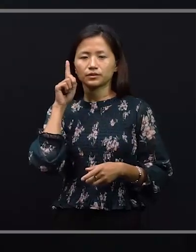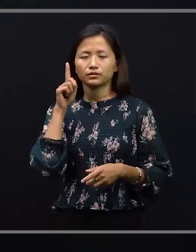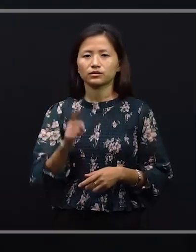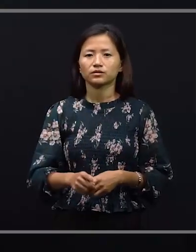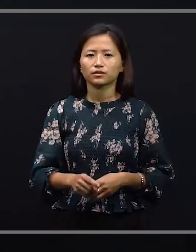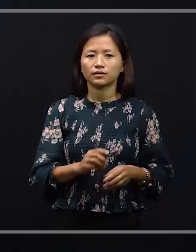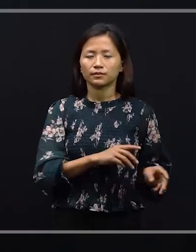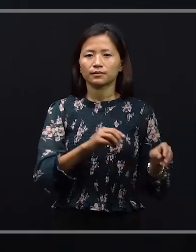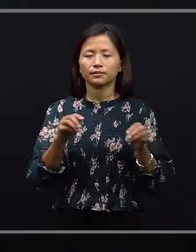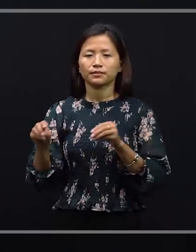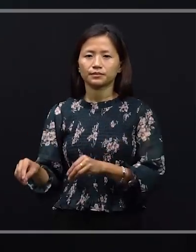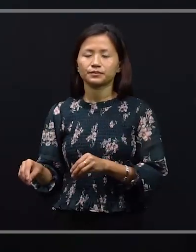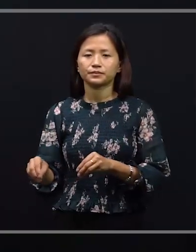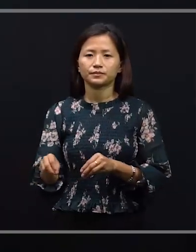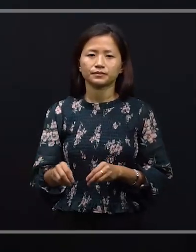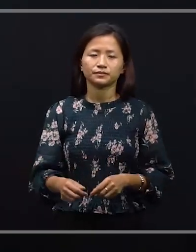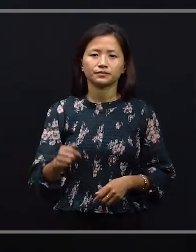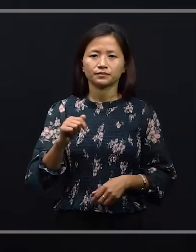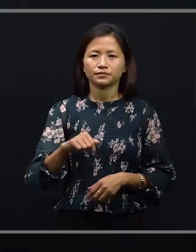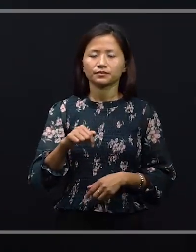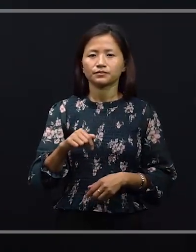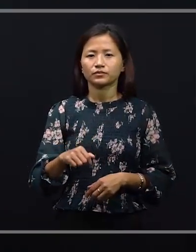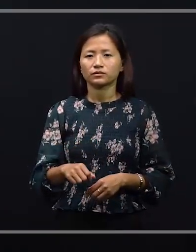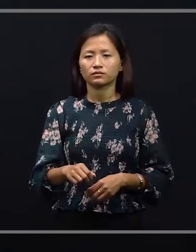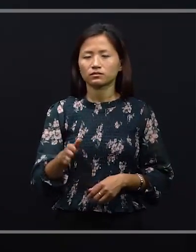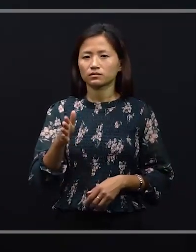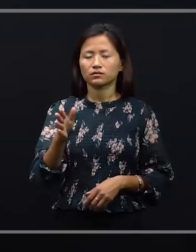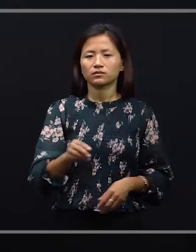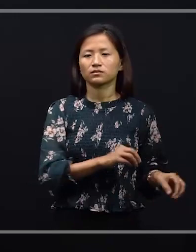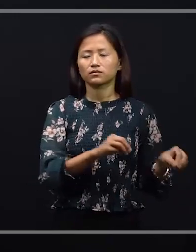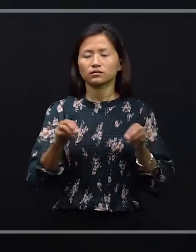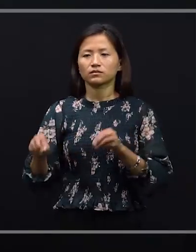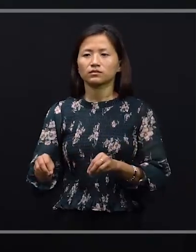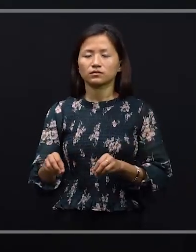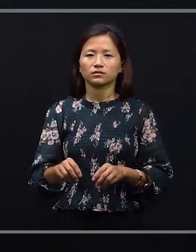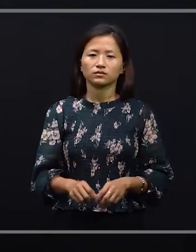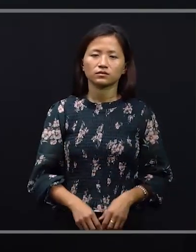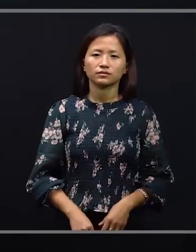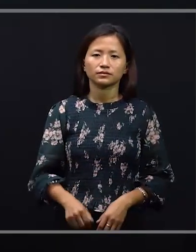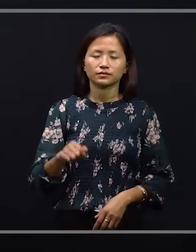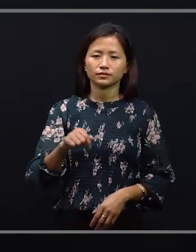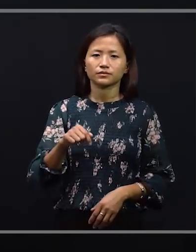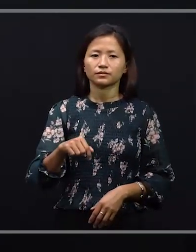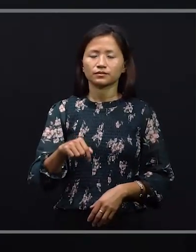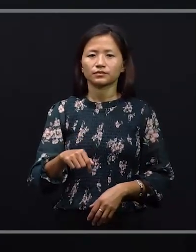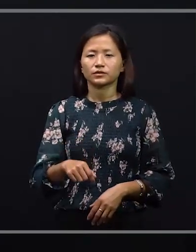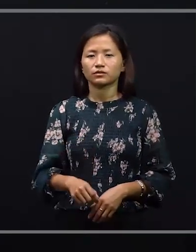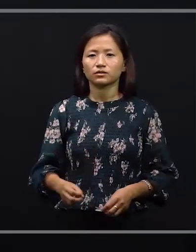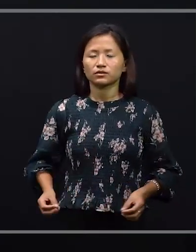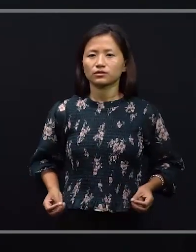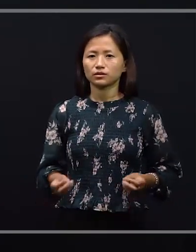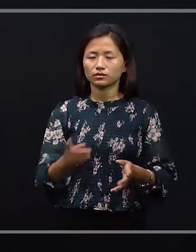non-cooperation movement, okay, non-cooperation movement. And this was introduced in 1930,